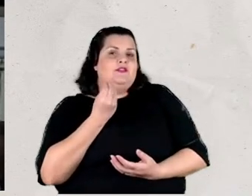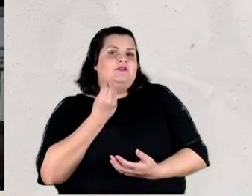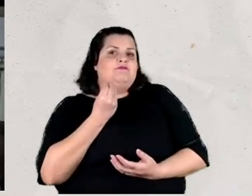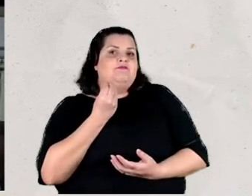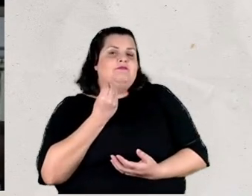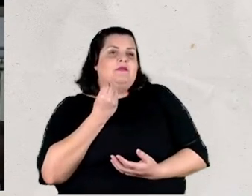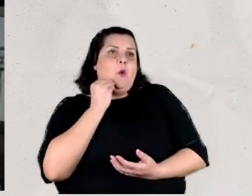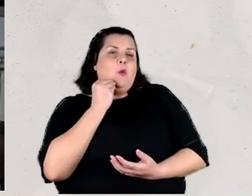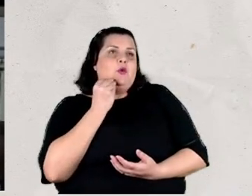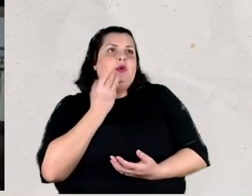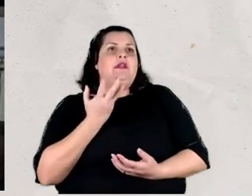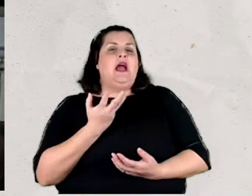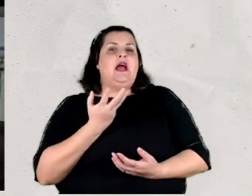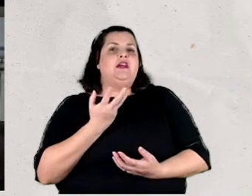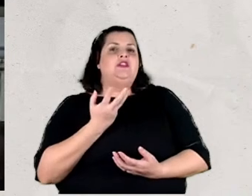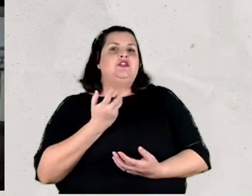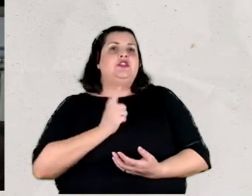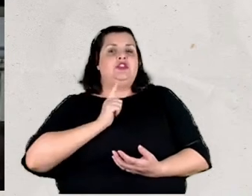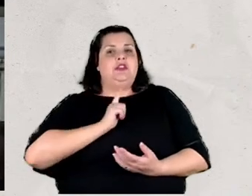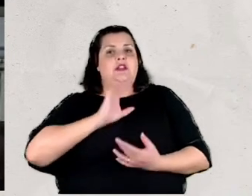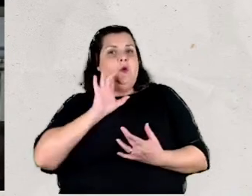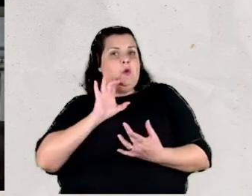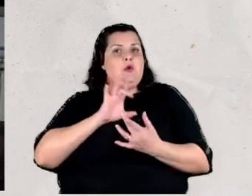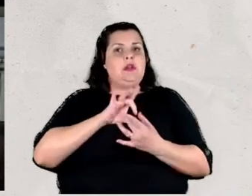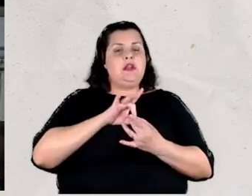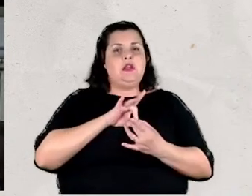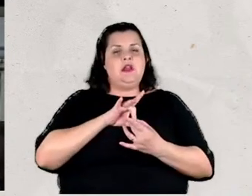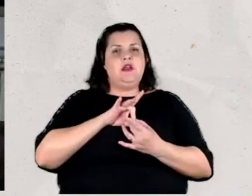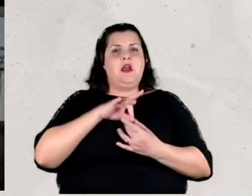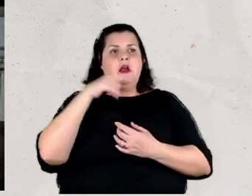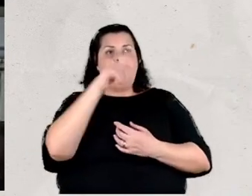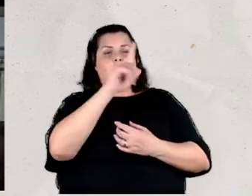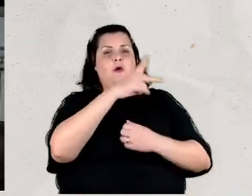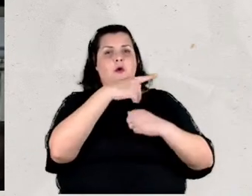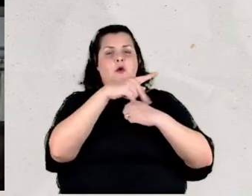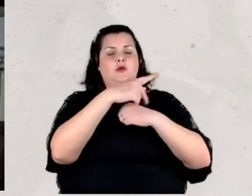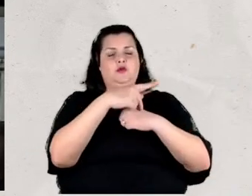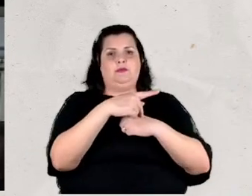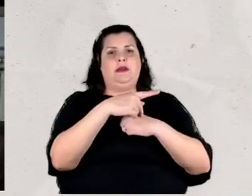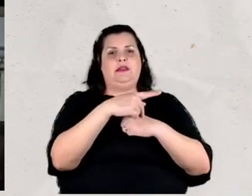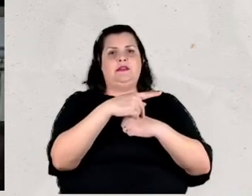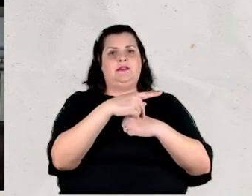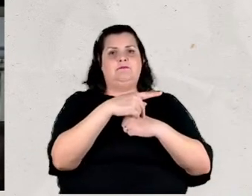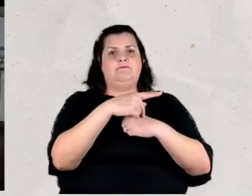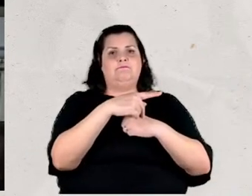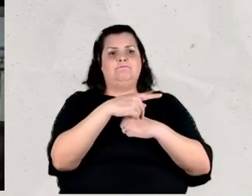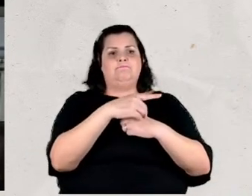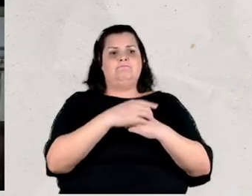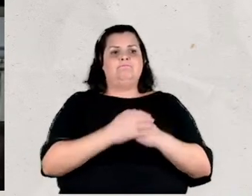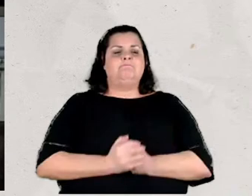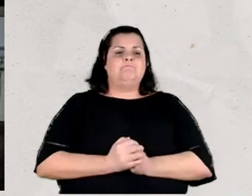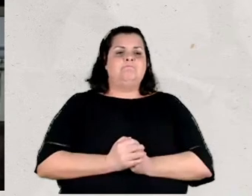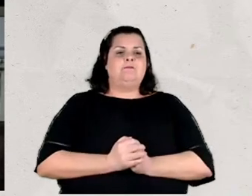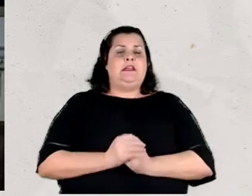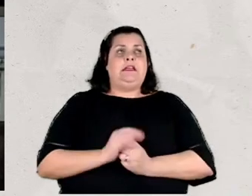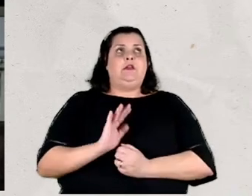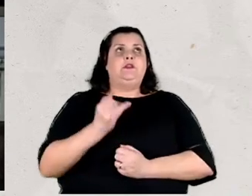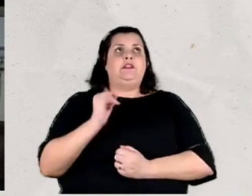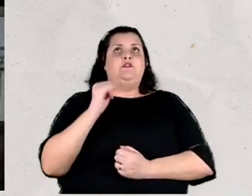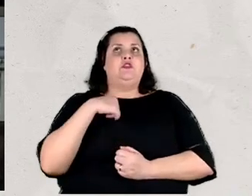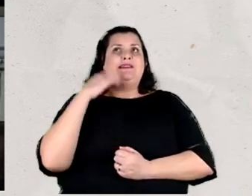process. It's once again, no. So I don't have any hope for the Palestinian